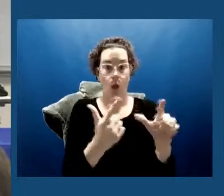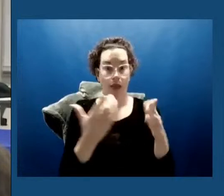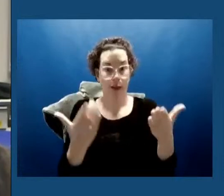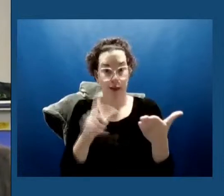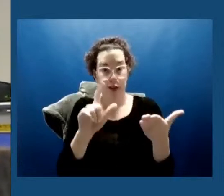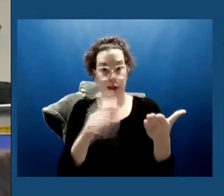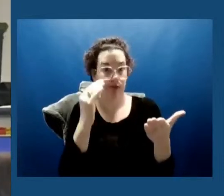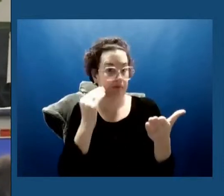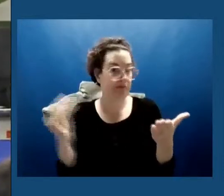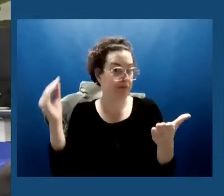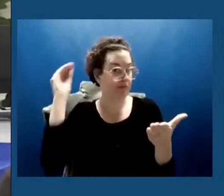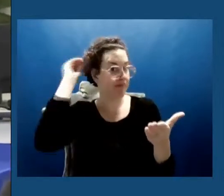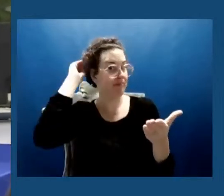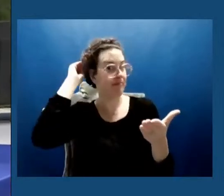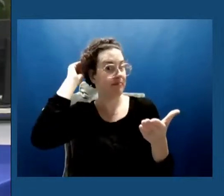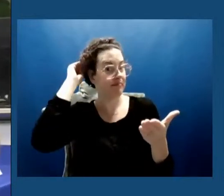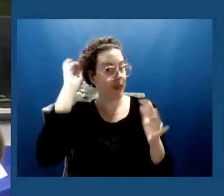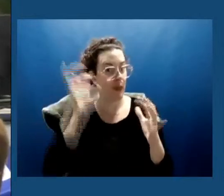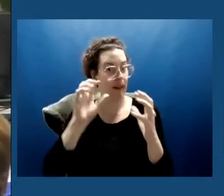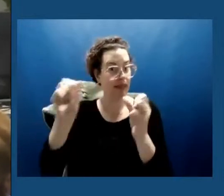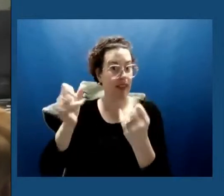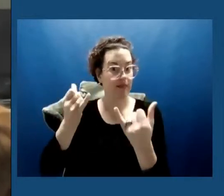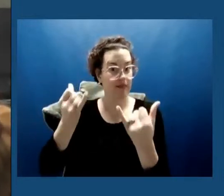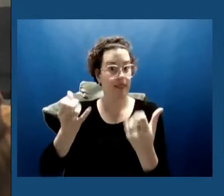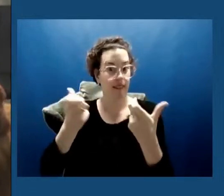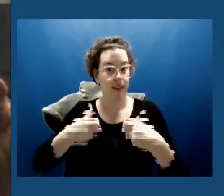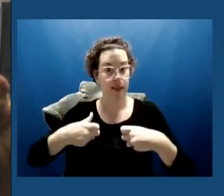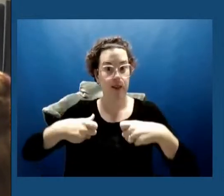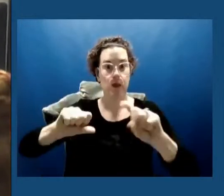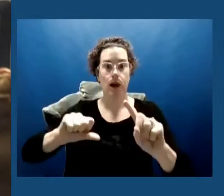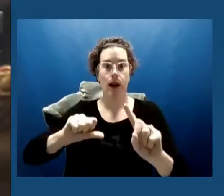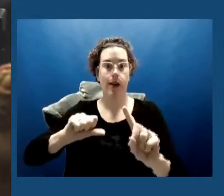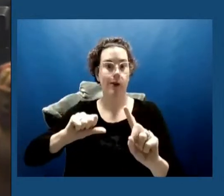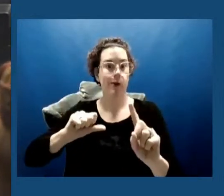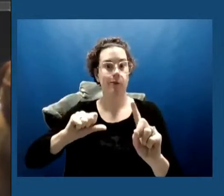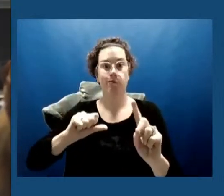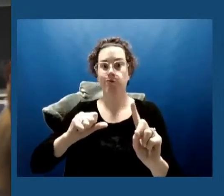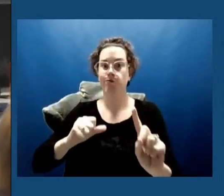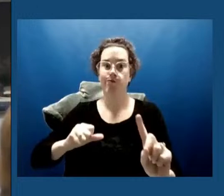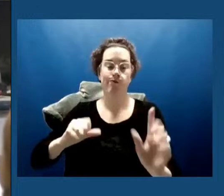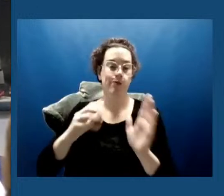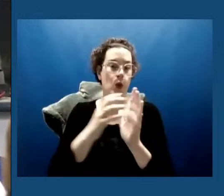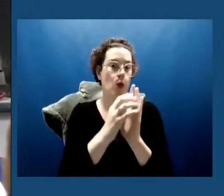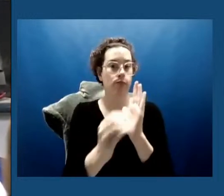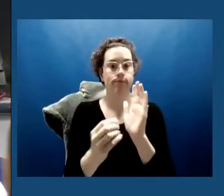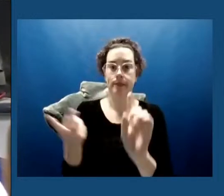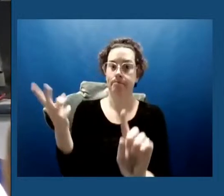we leave today and try to replicate and scale this success?